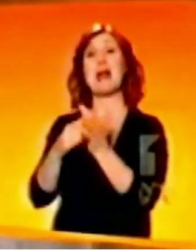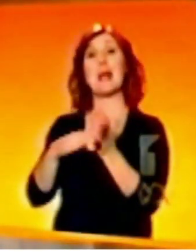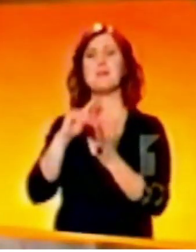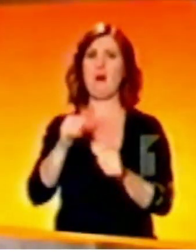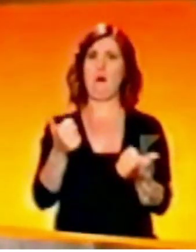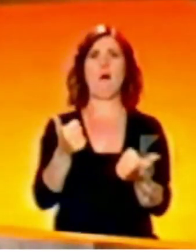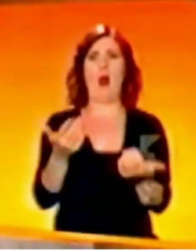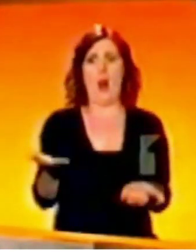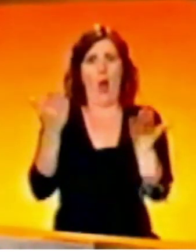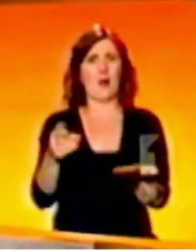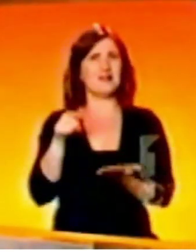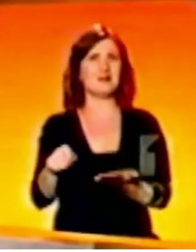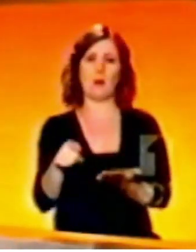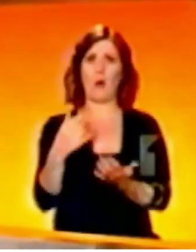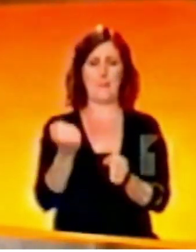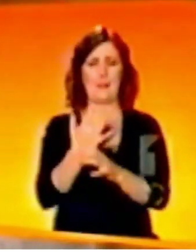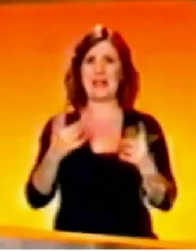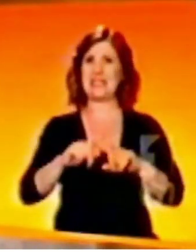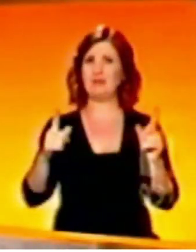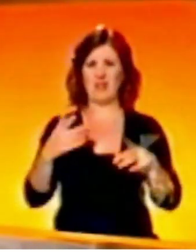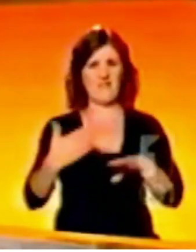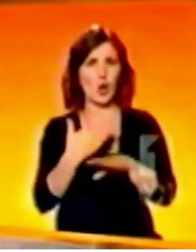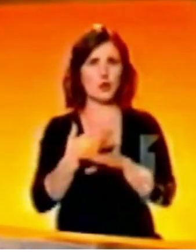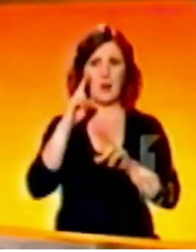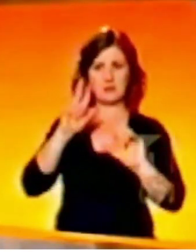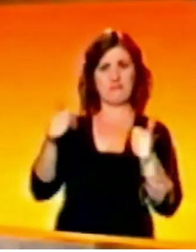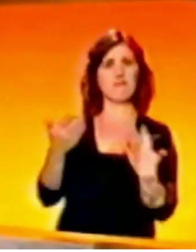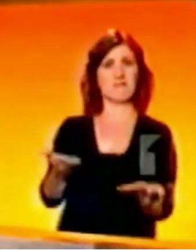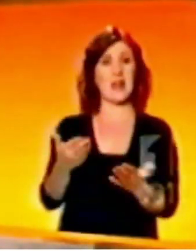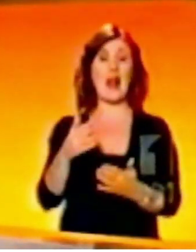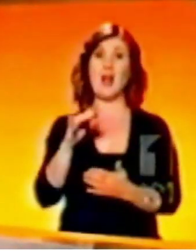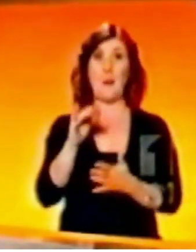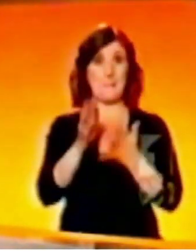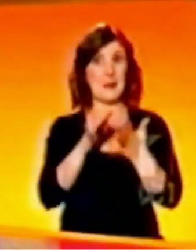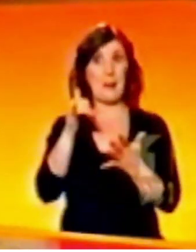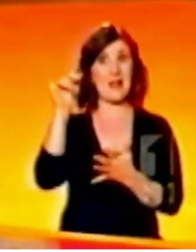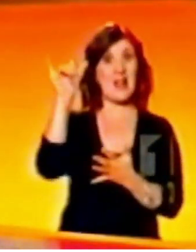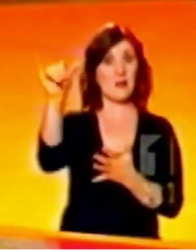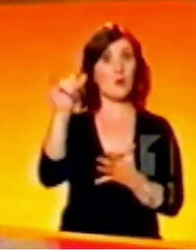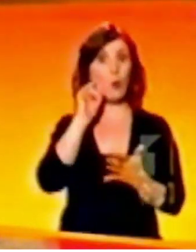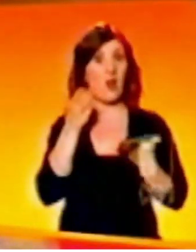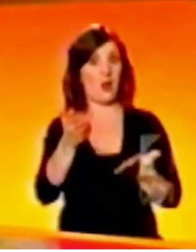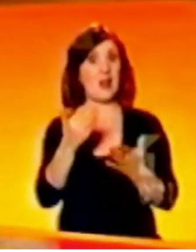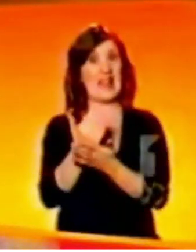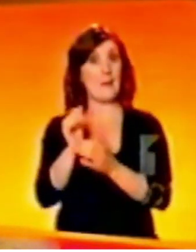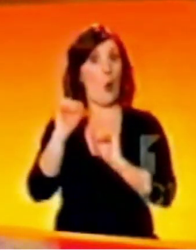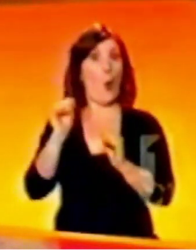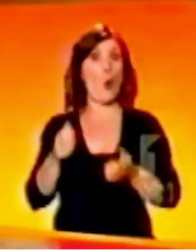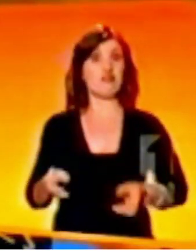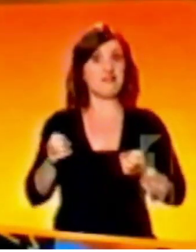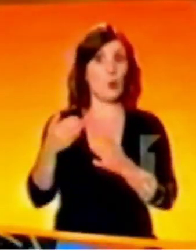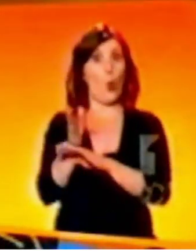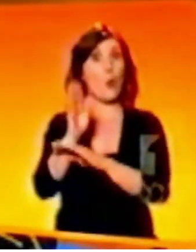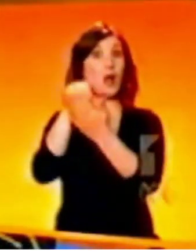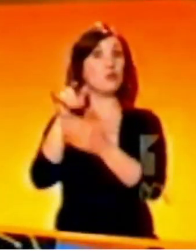The lightweight makes a real difference, I think. And it could mean that airlines let people keep their own chairs. Okay. It's